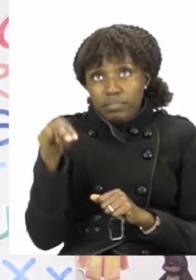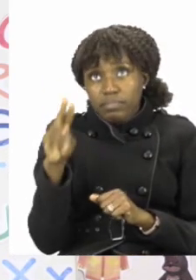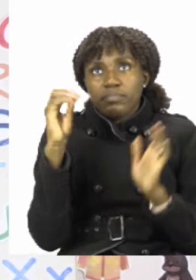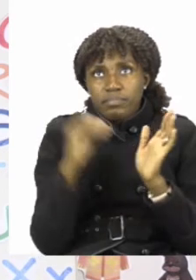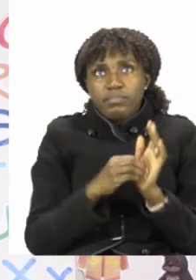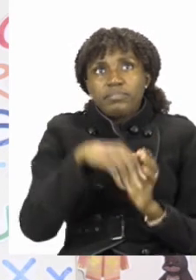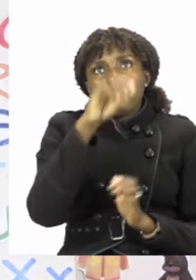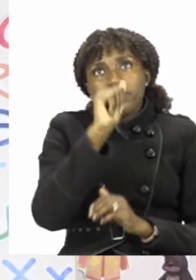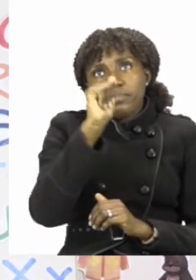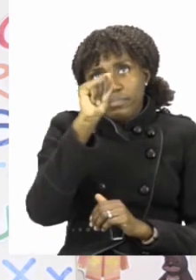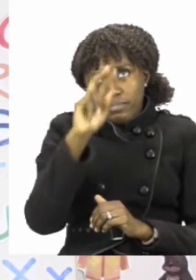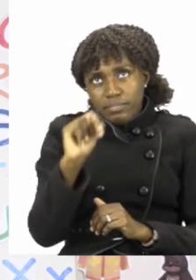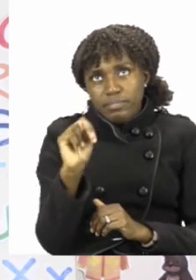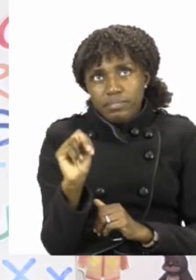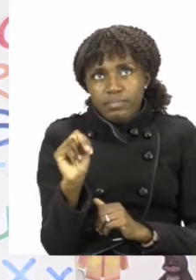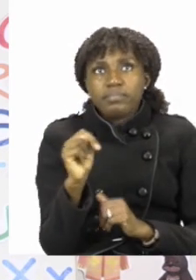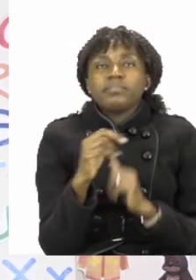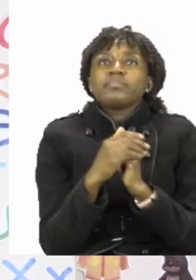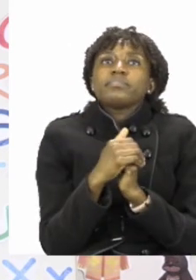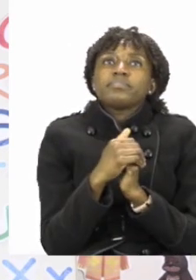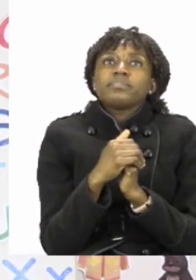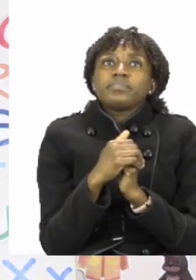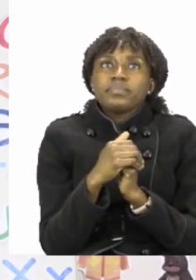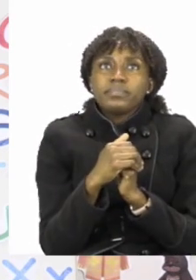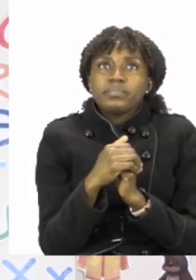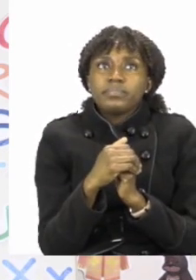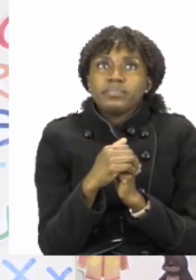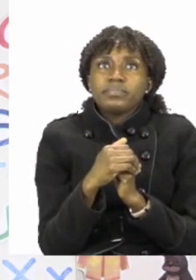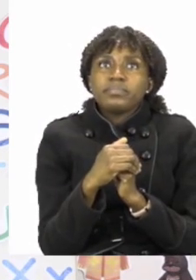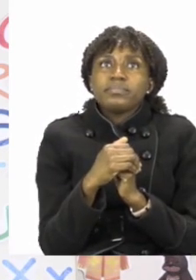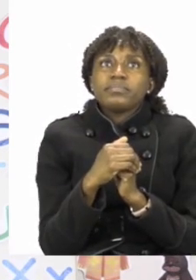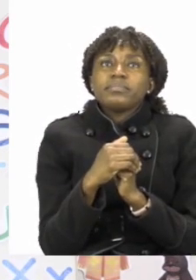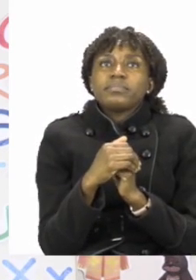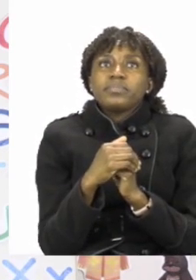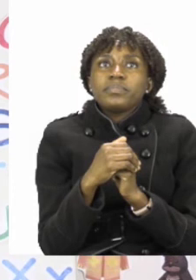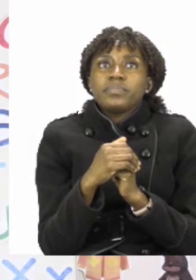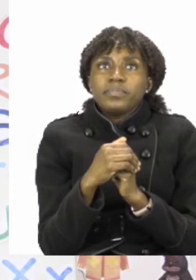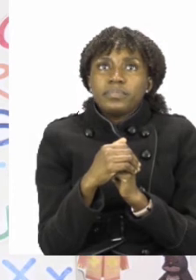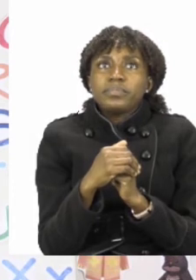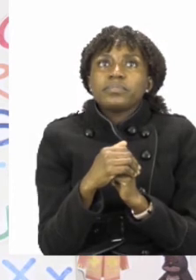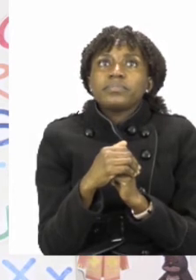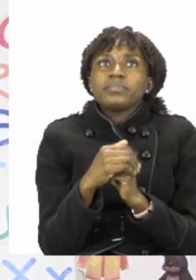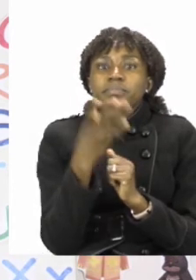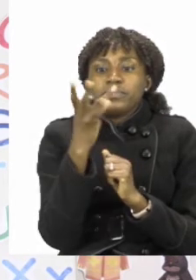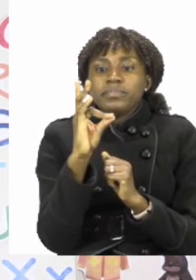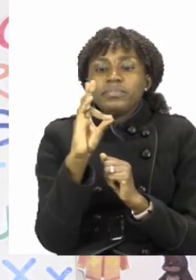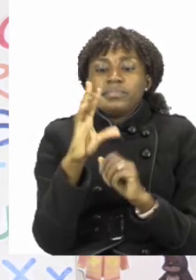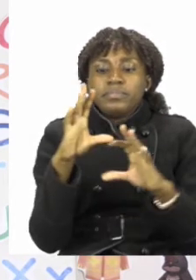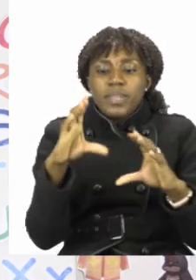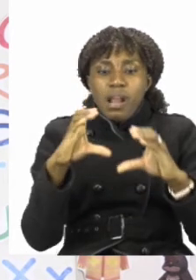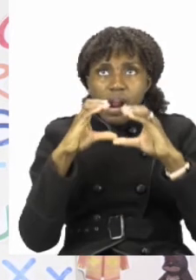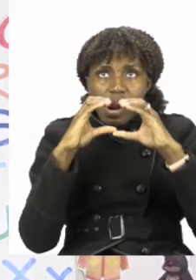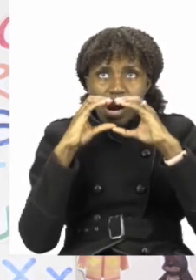starts its sentence or its phrase with an. Now, number 7 has the word